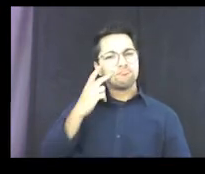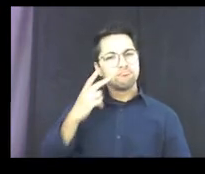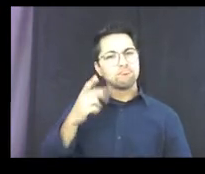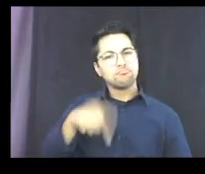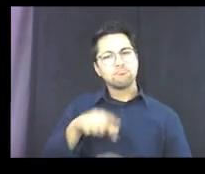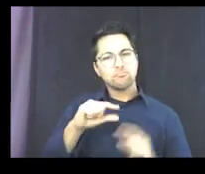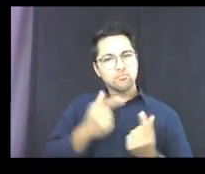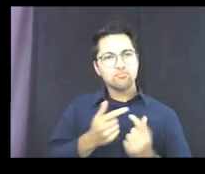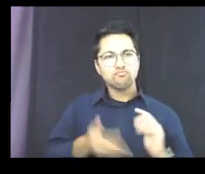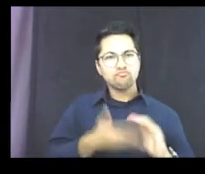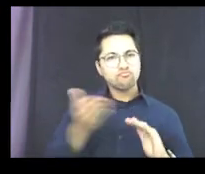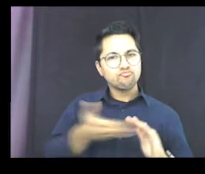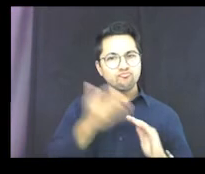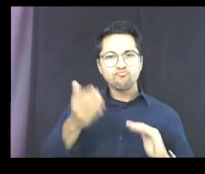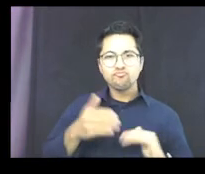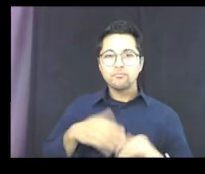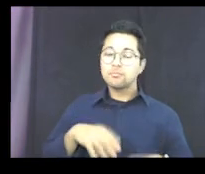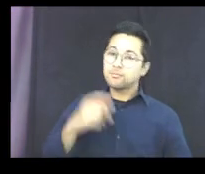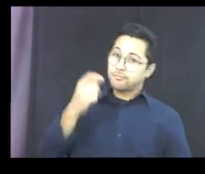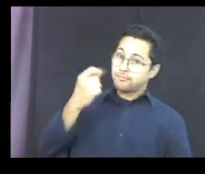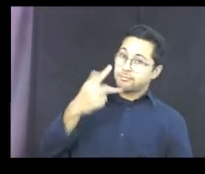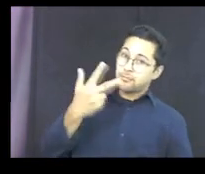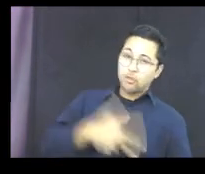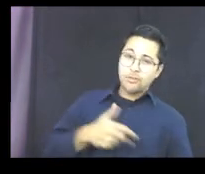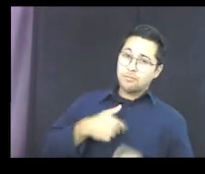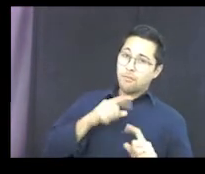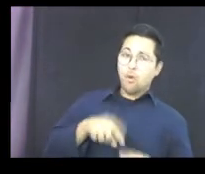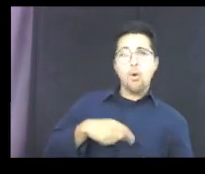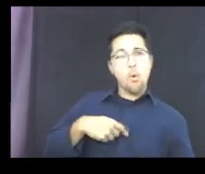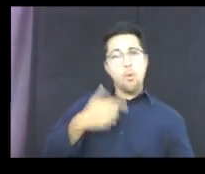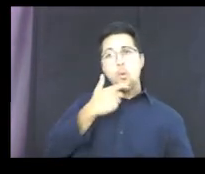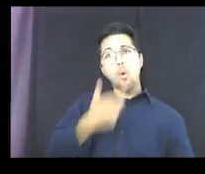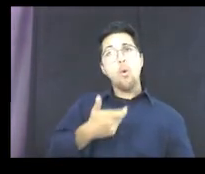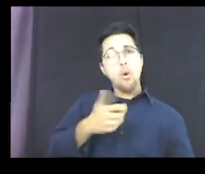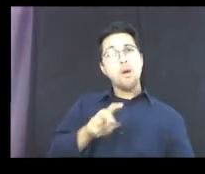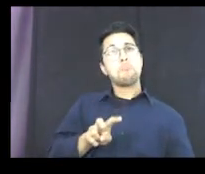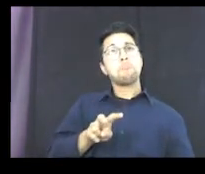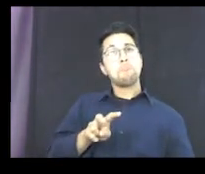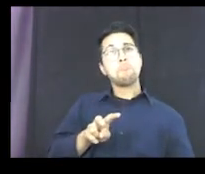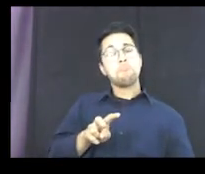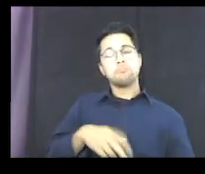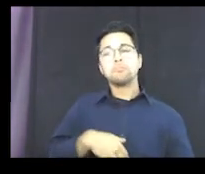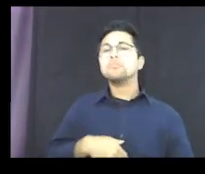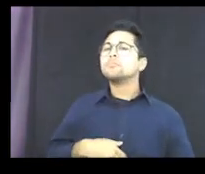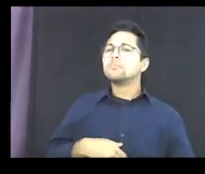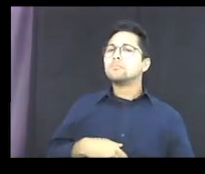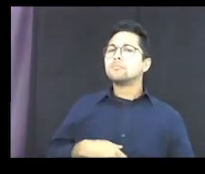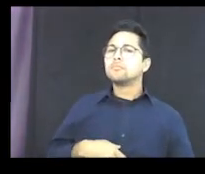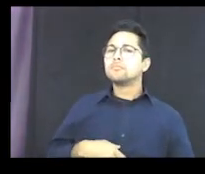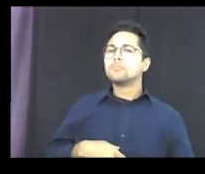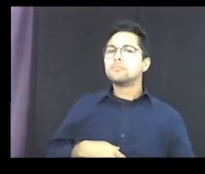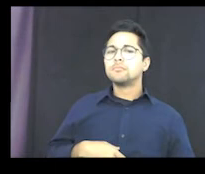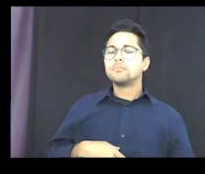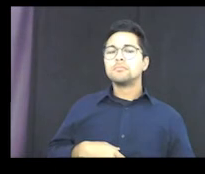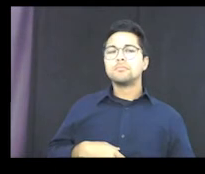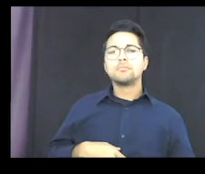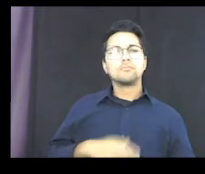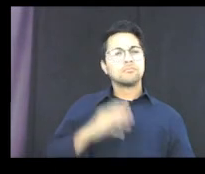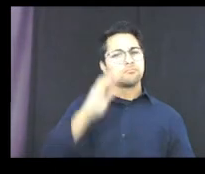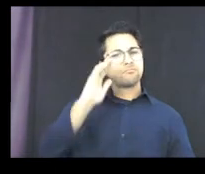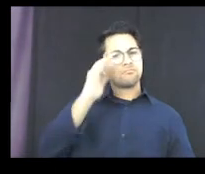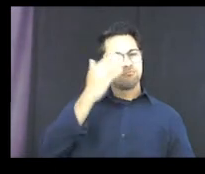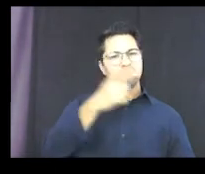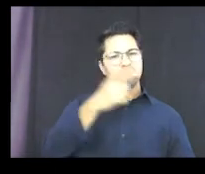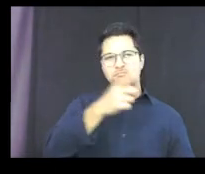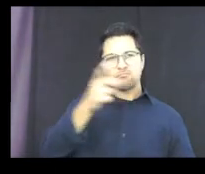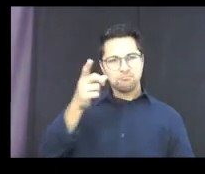run the only 3 times that I've been there, it seems like it would